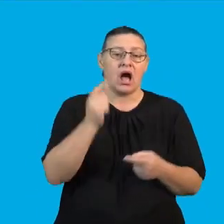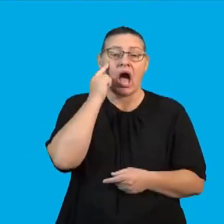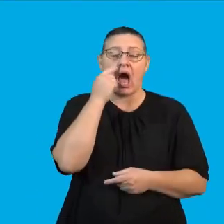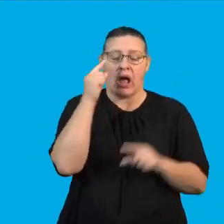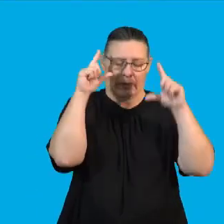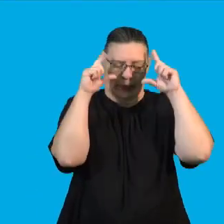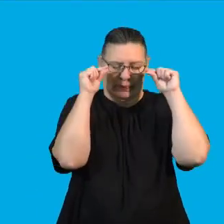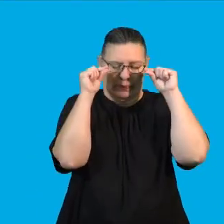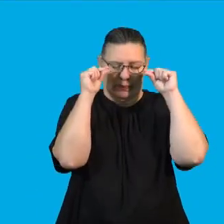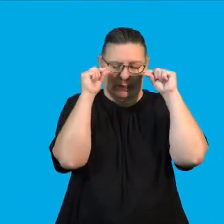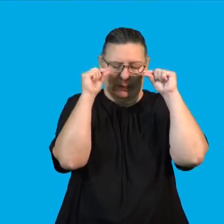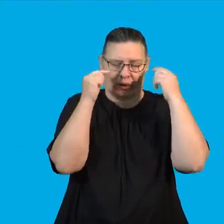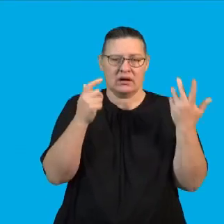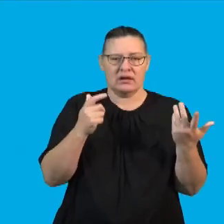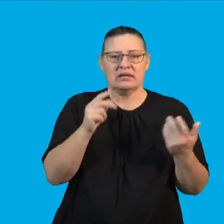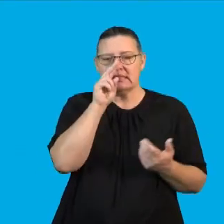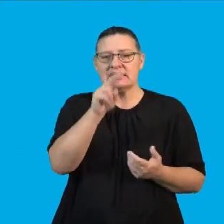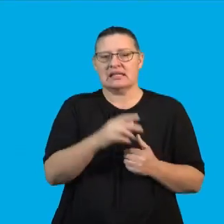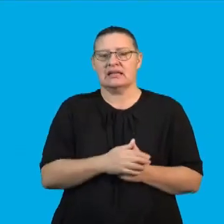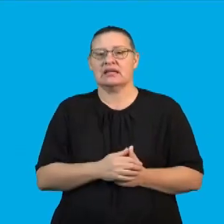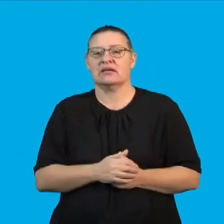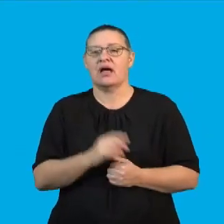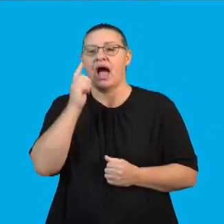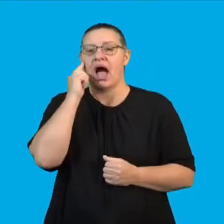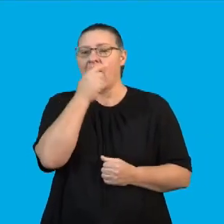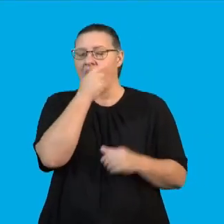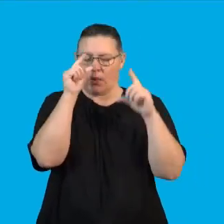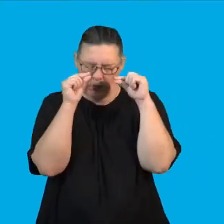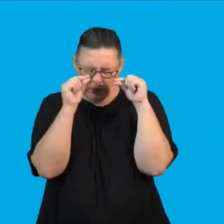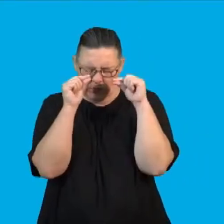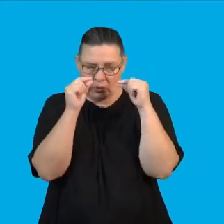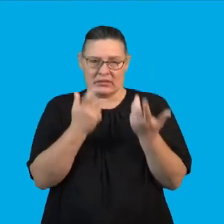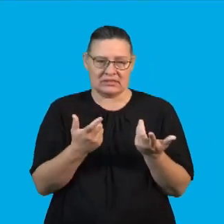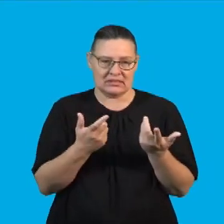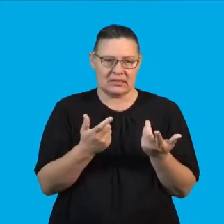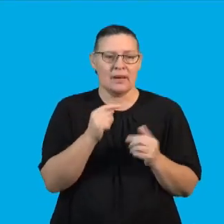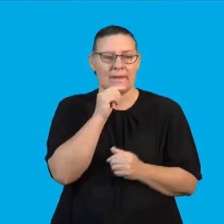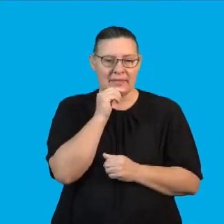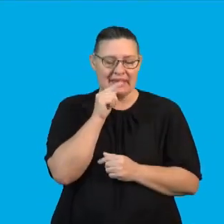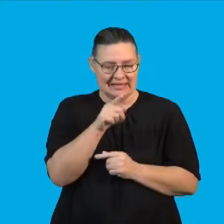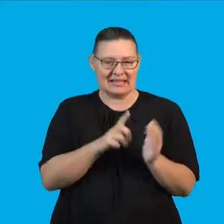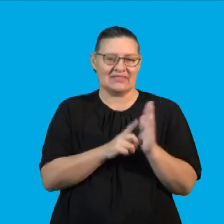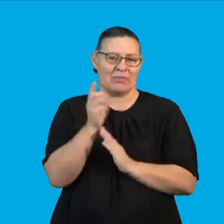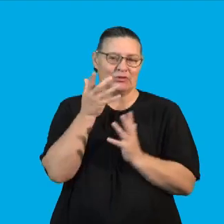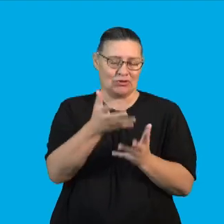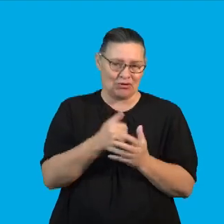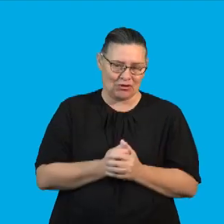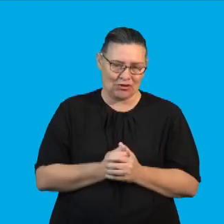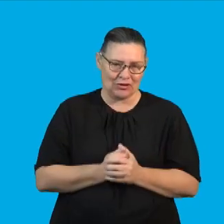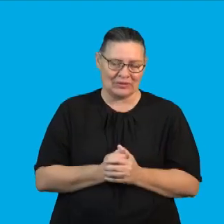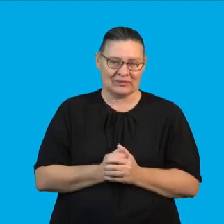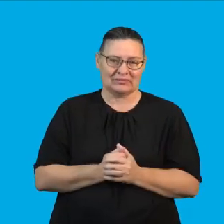Firstly, the eyes are closed. You can see here the eyes are closed. So that is